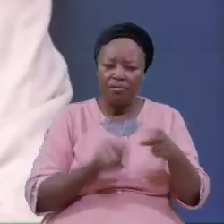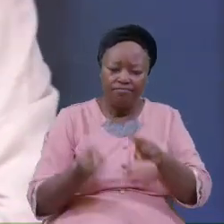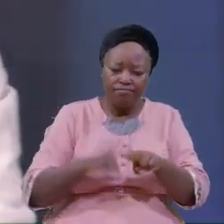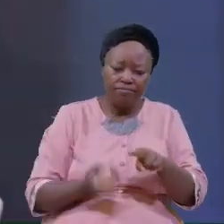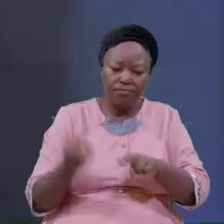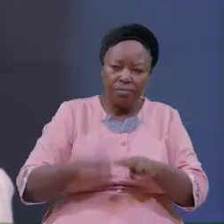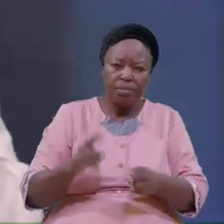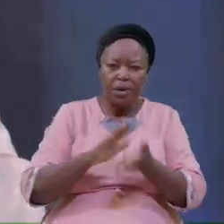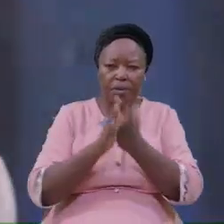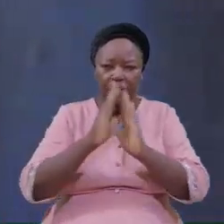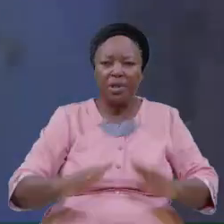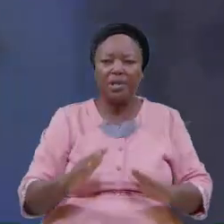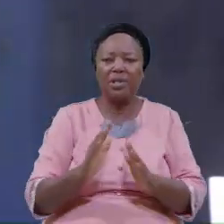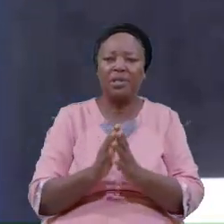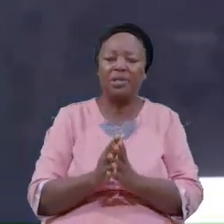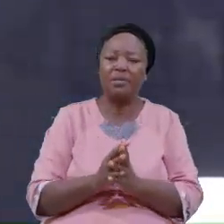peace.